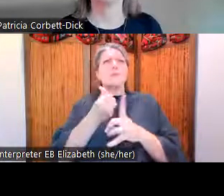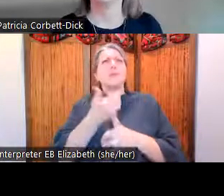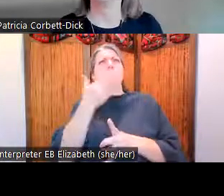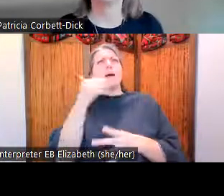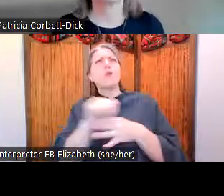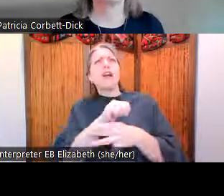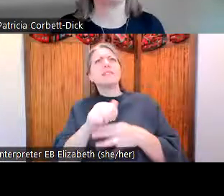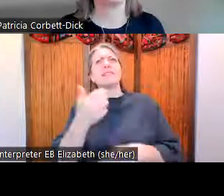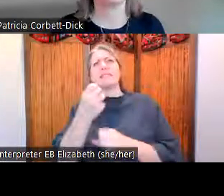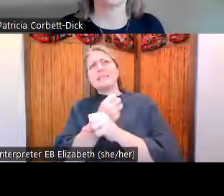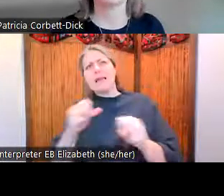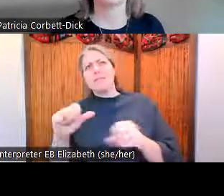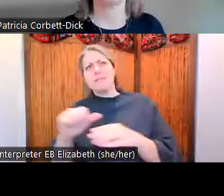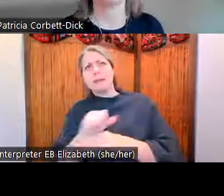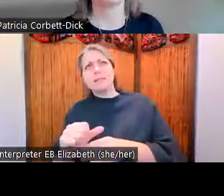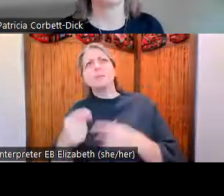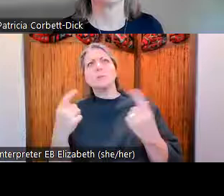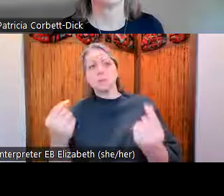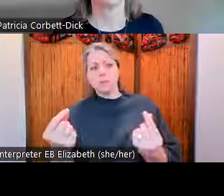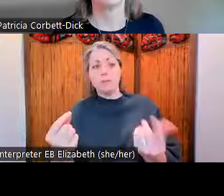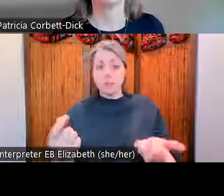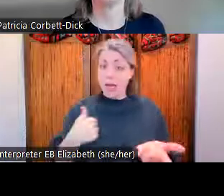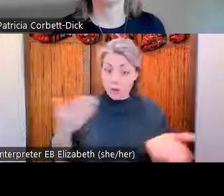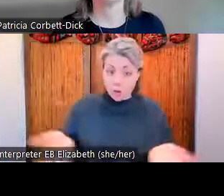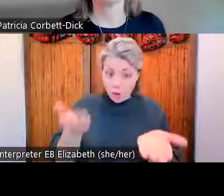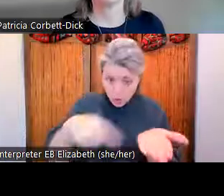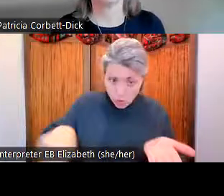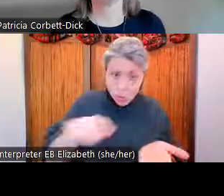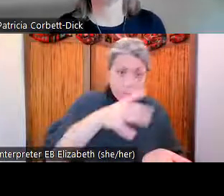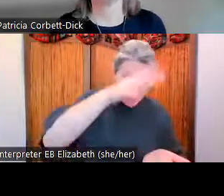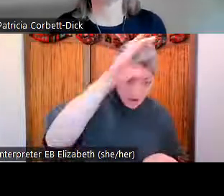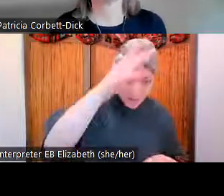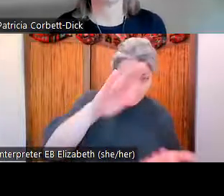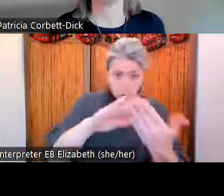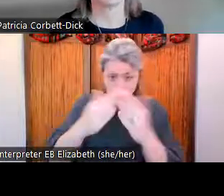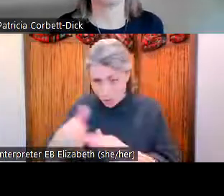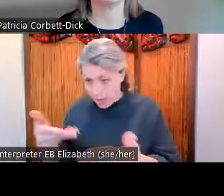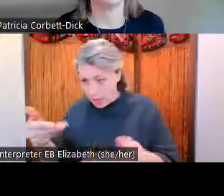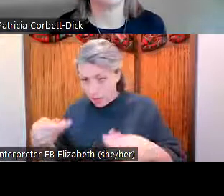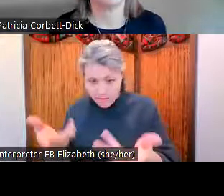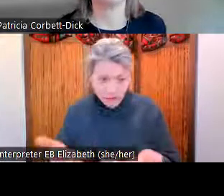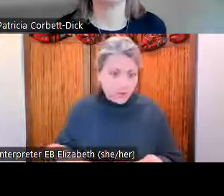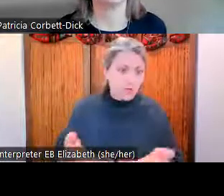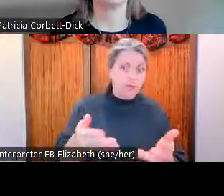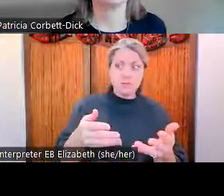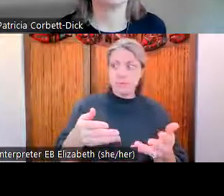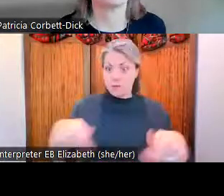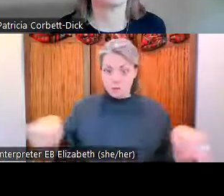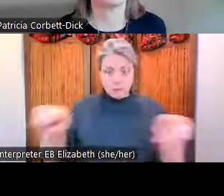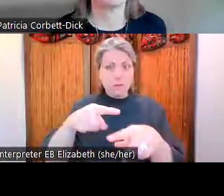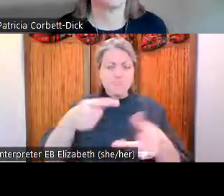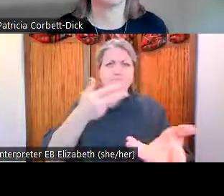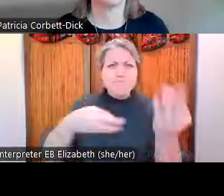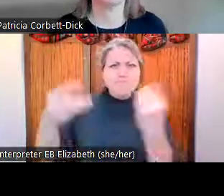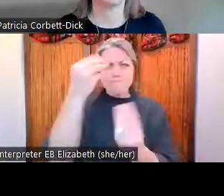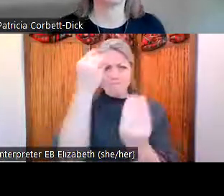parents, community providers who might be here today to spend some time looking at the resources